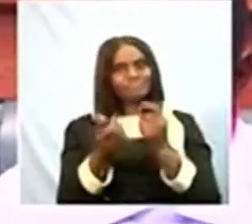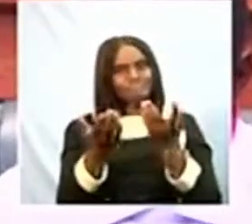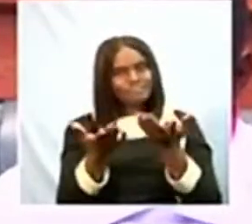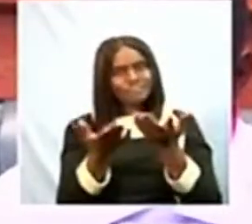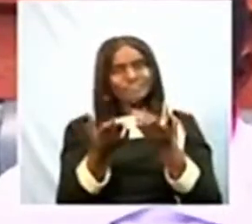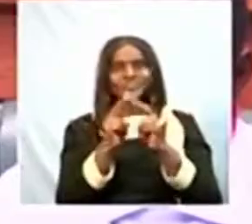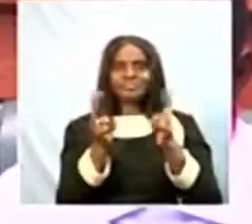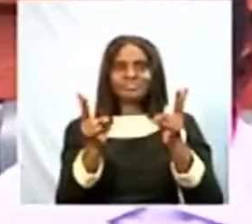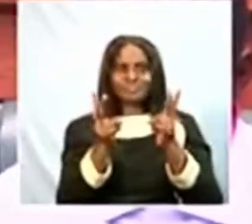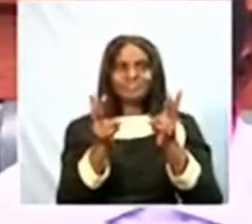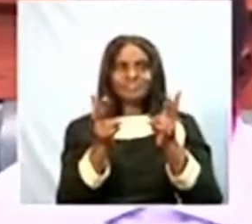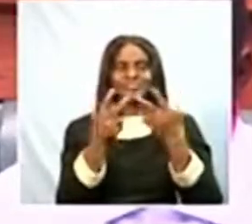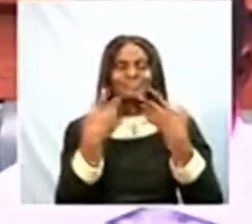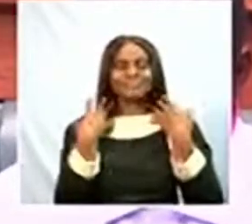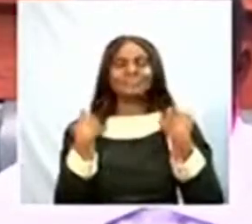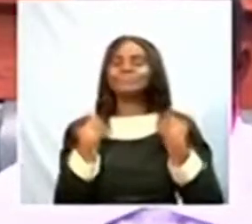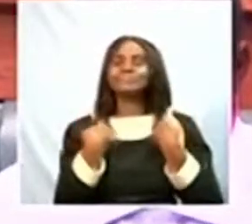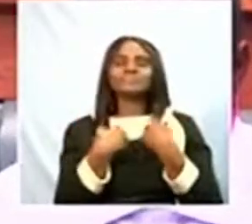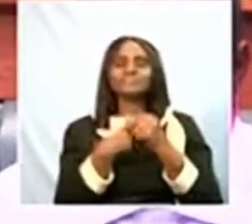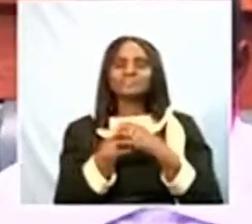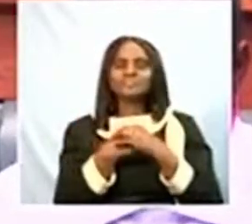so that they grow up with